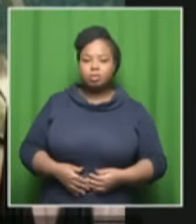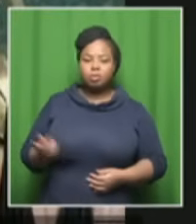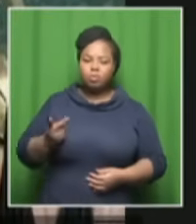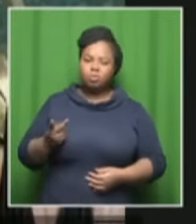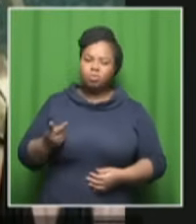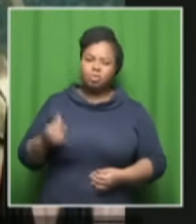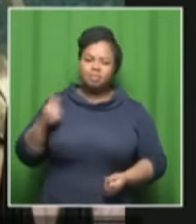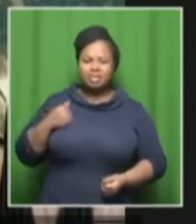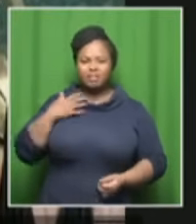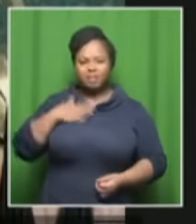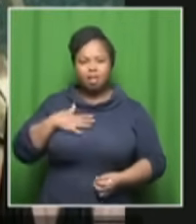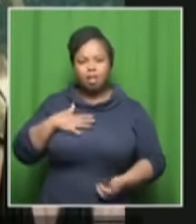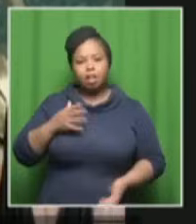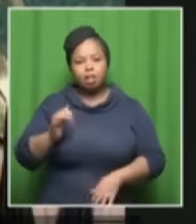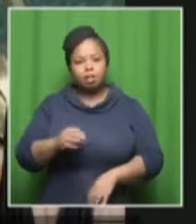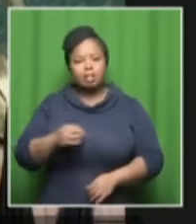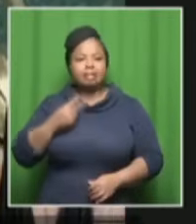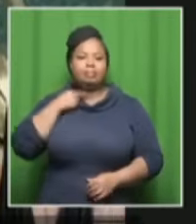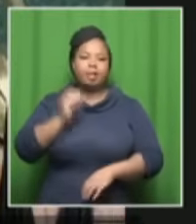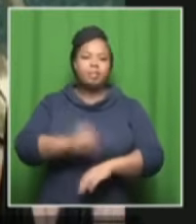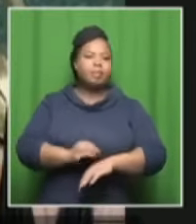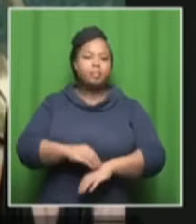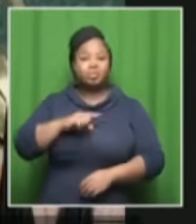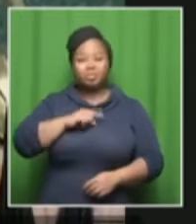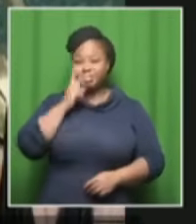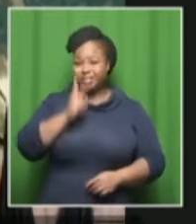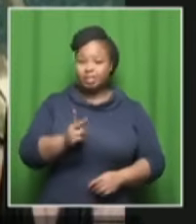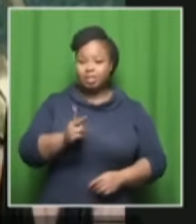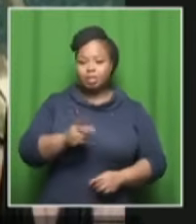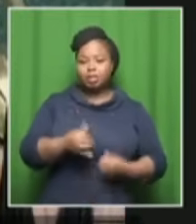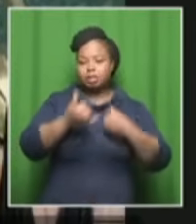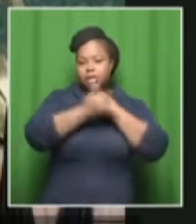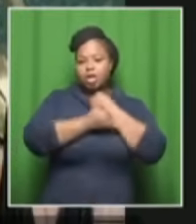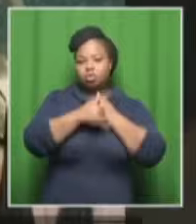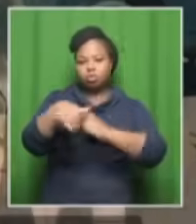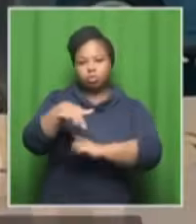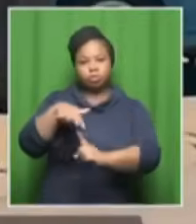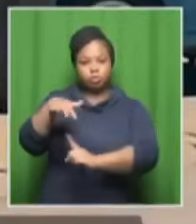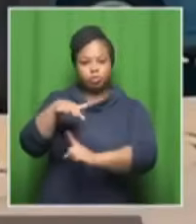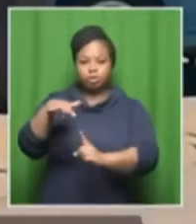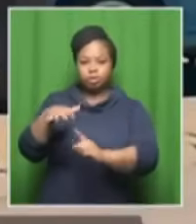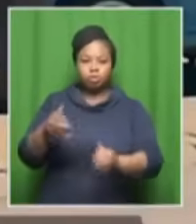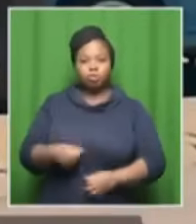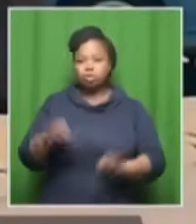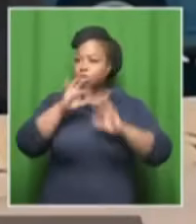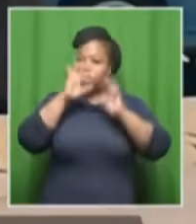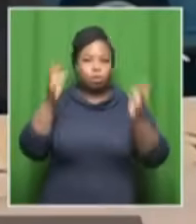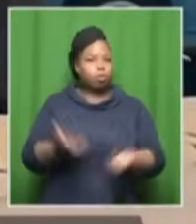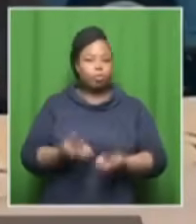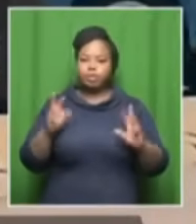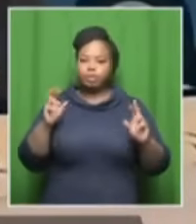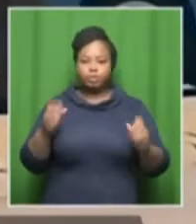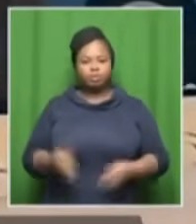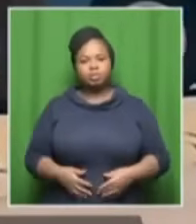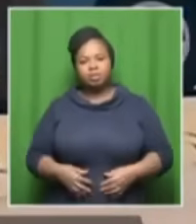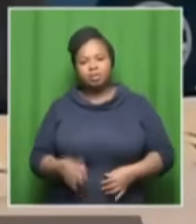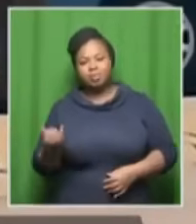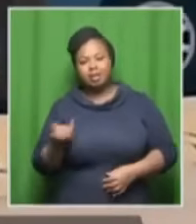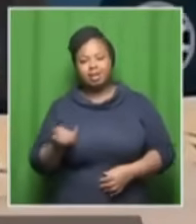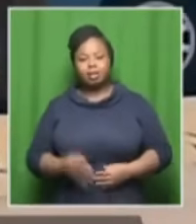at me from time to time. You look at the state of the country, not even to talk about global issues at this point in time, but just